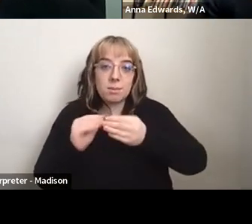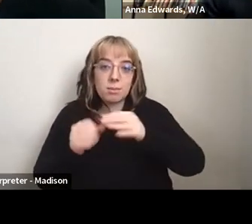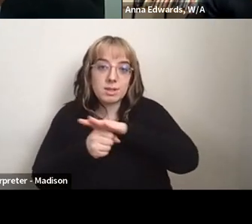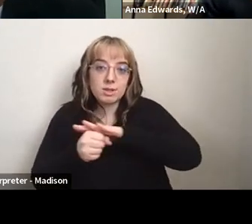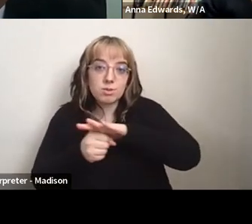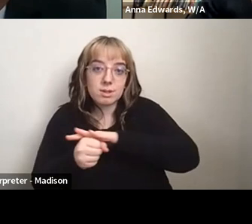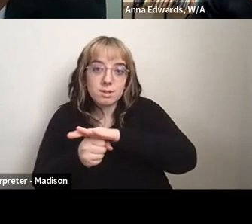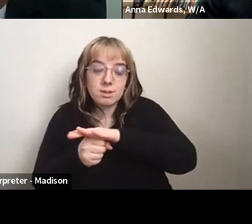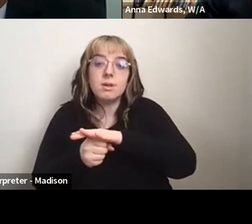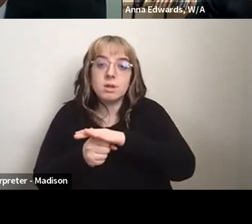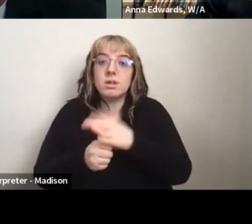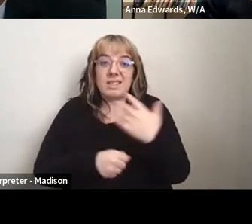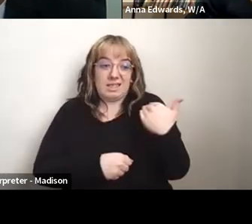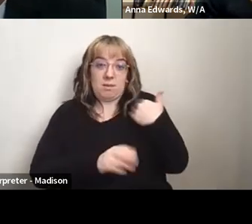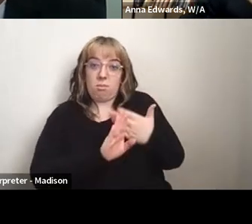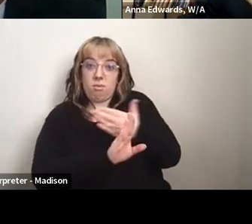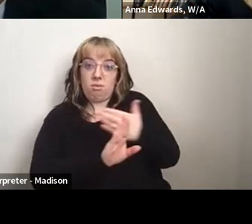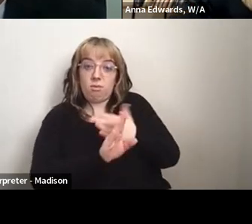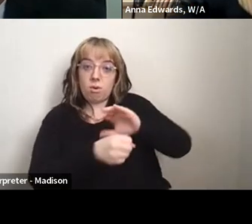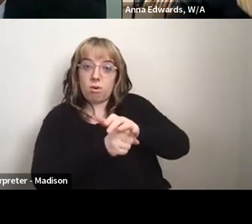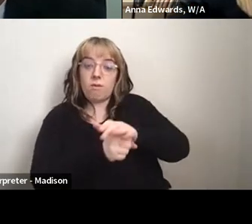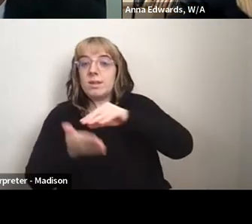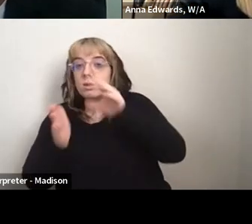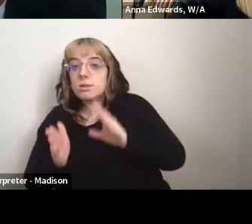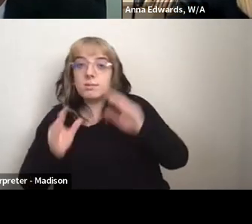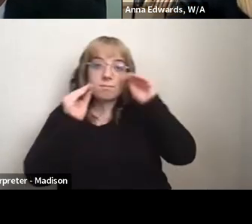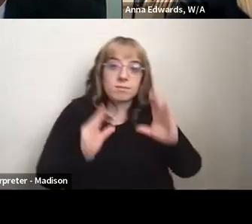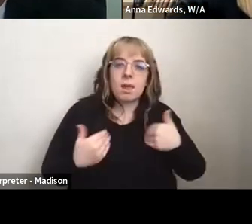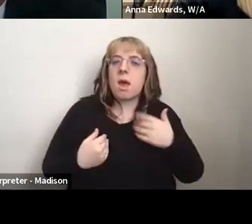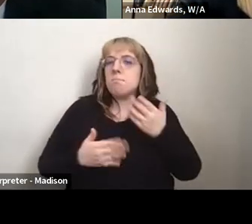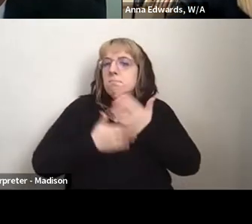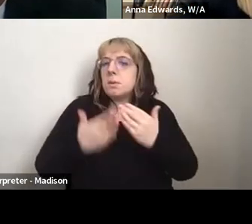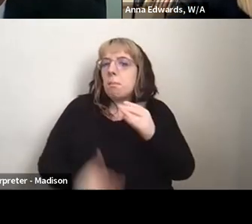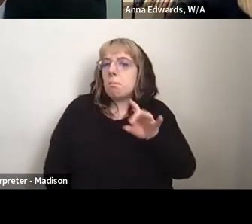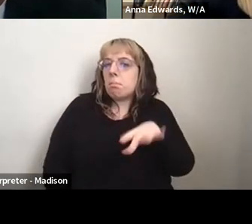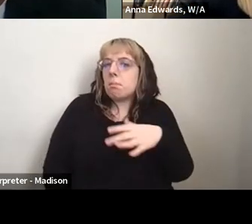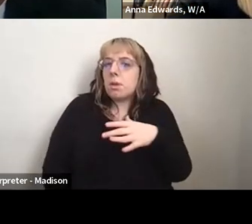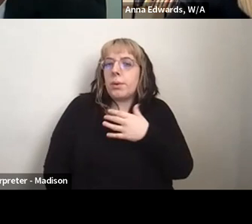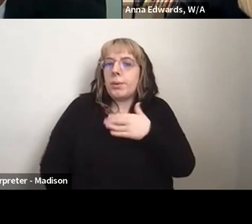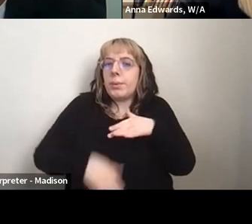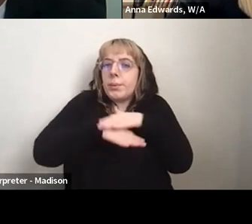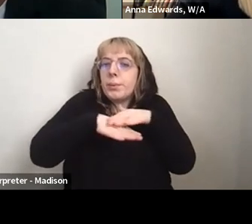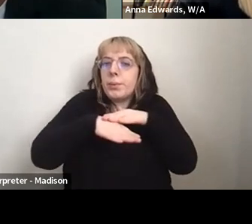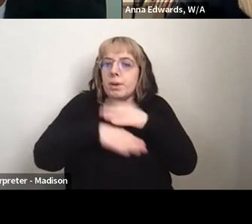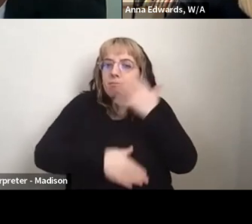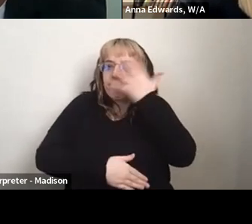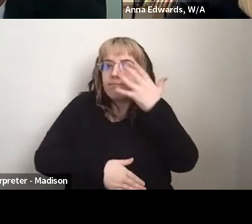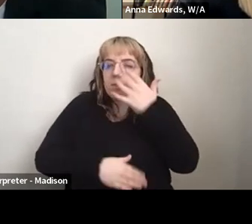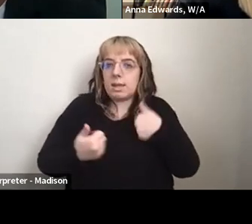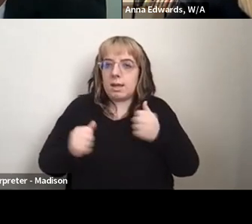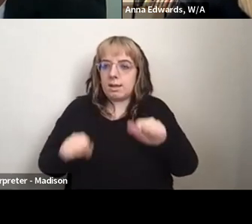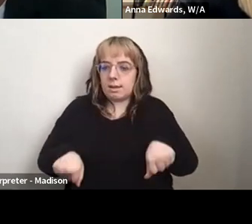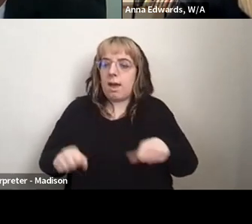And so prior to the pandemic, our students and teachers had some familiarity, and so they were able to pivot a little quicker